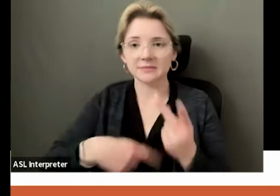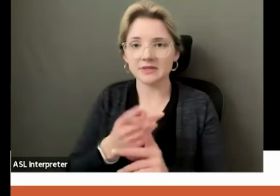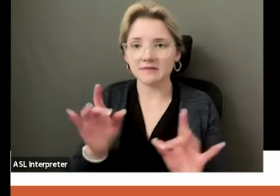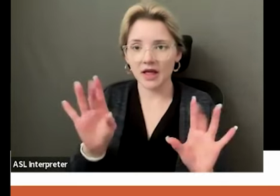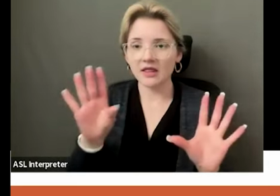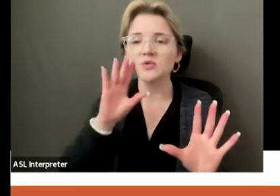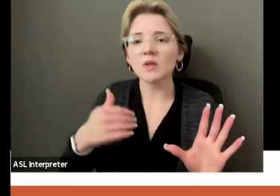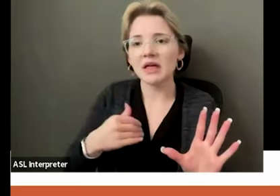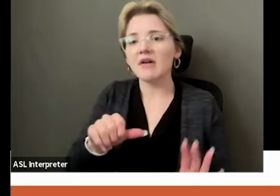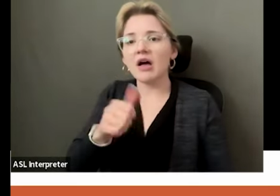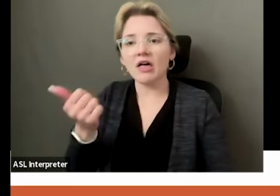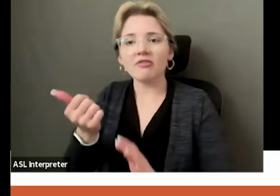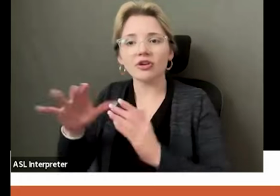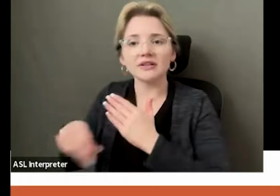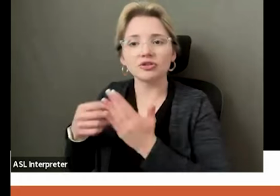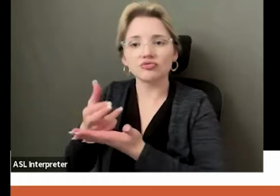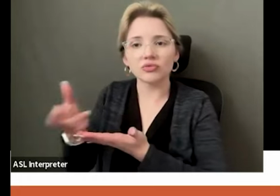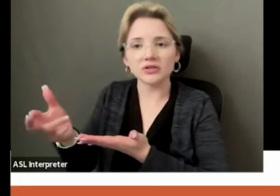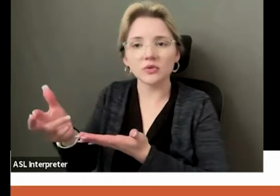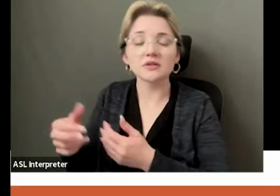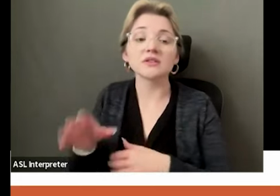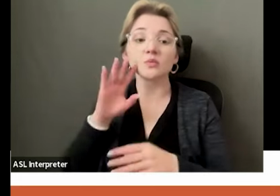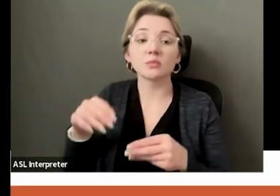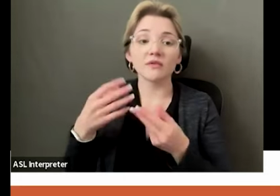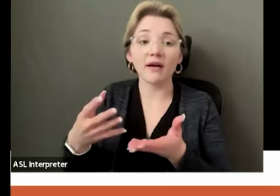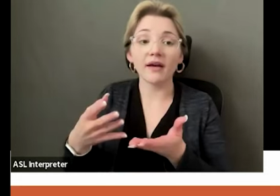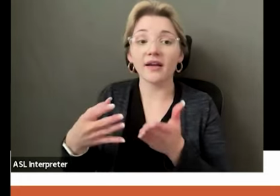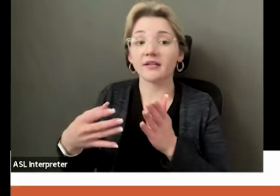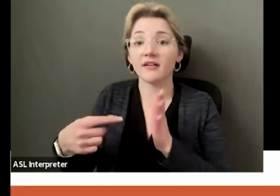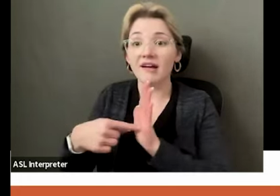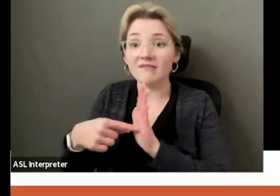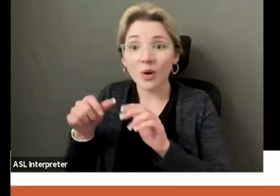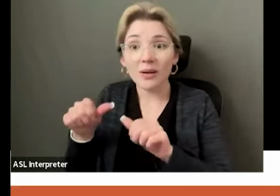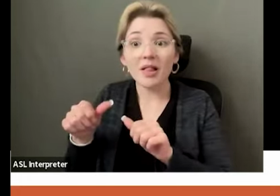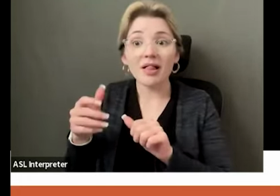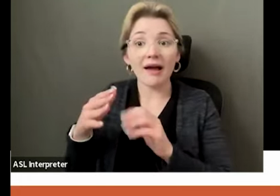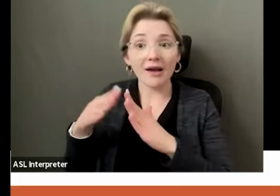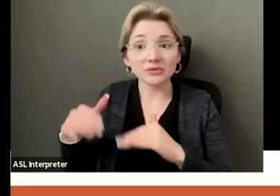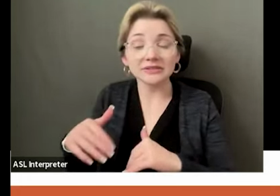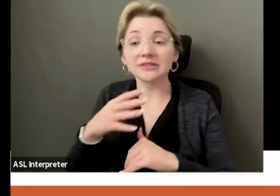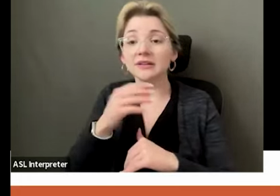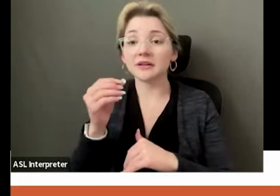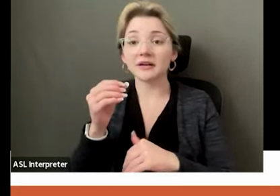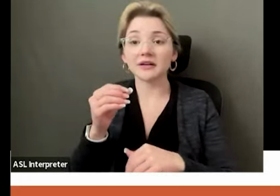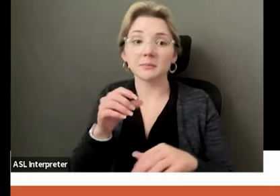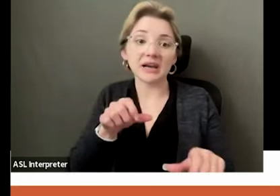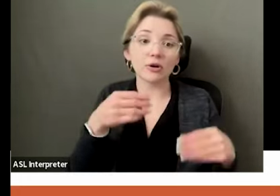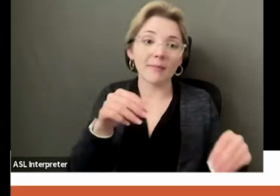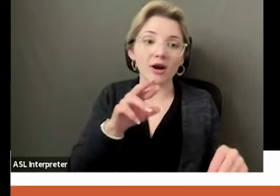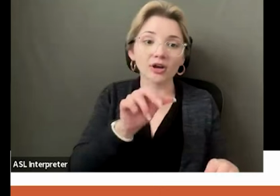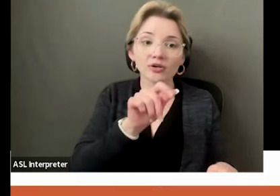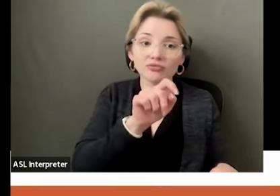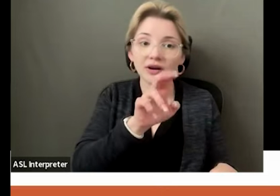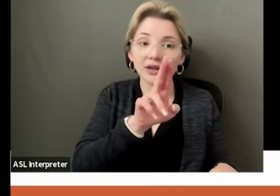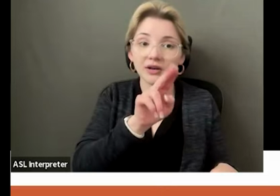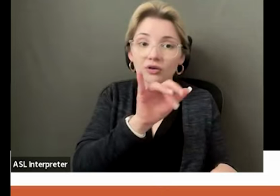protections as well, both in affordable housing units as well as potentially market rate units or